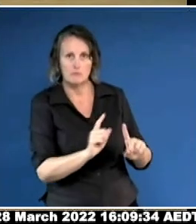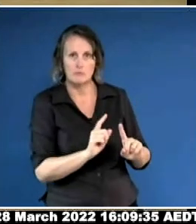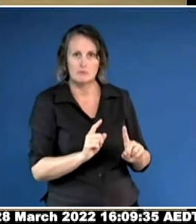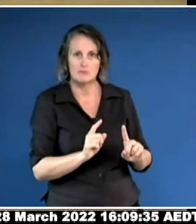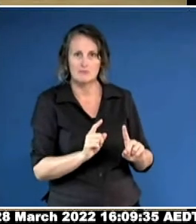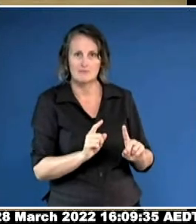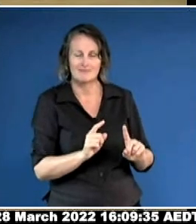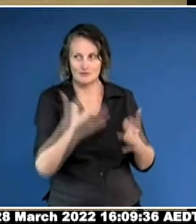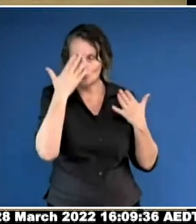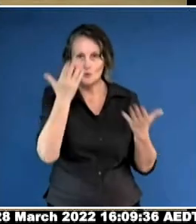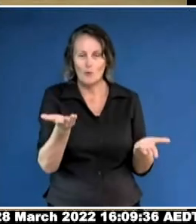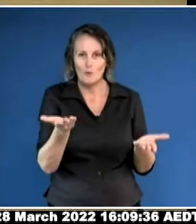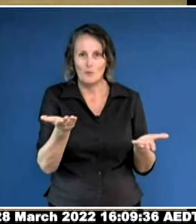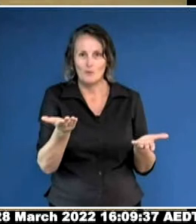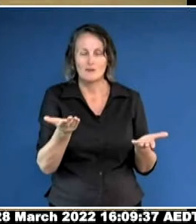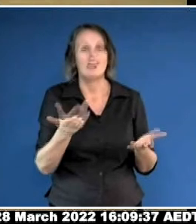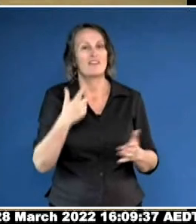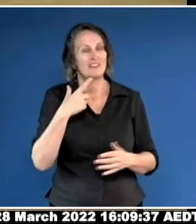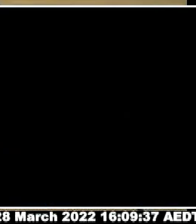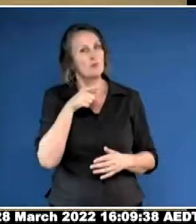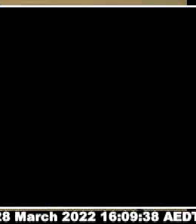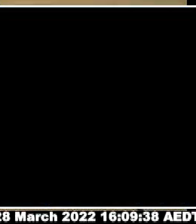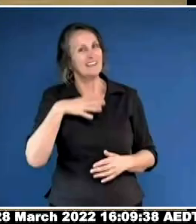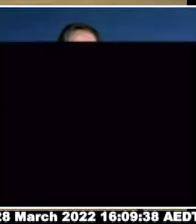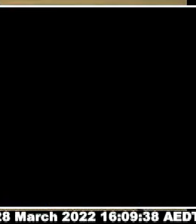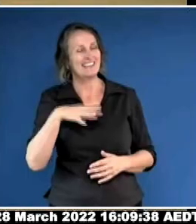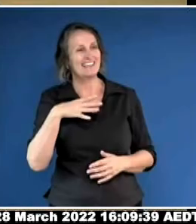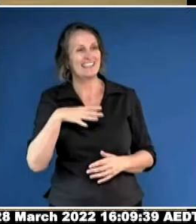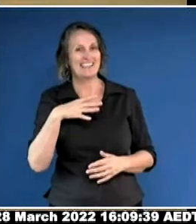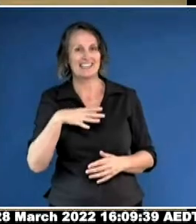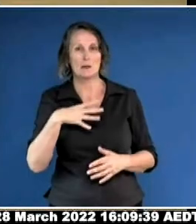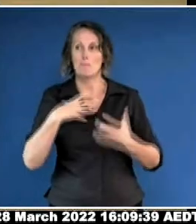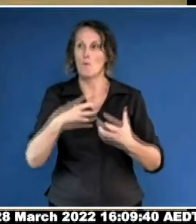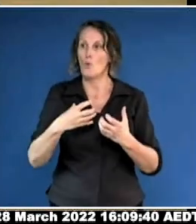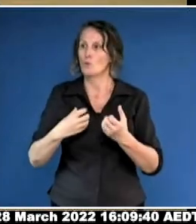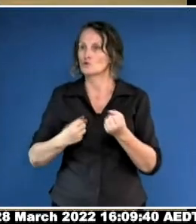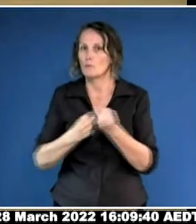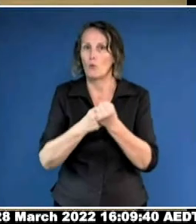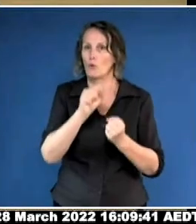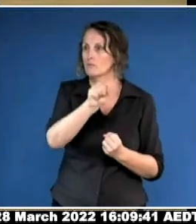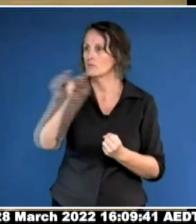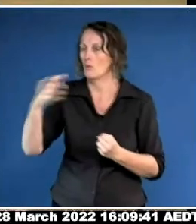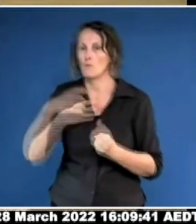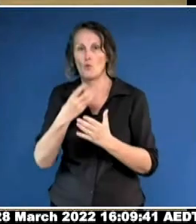the reality, and this is why there needs to be these kinds of resources.